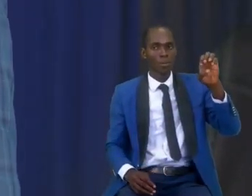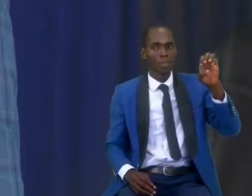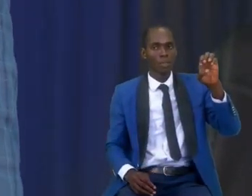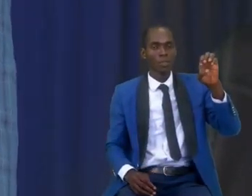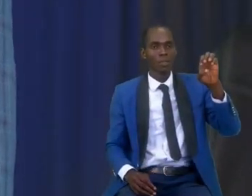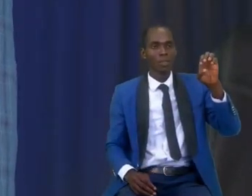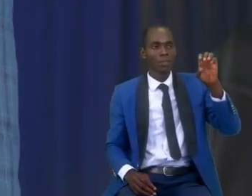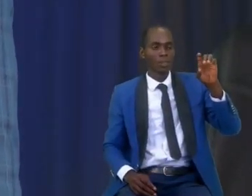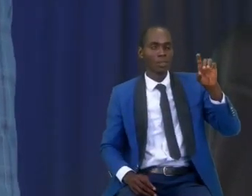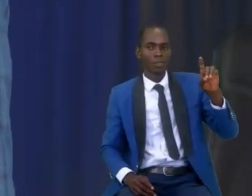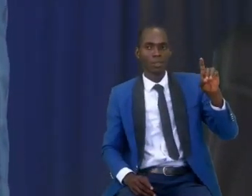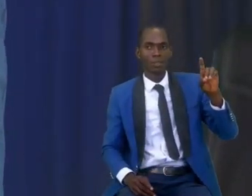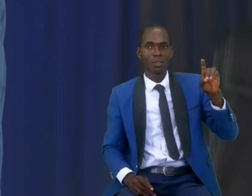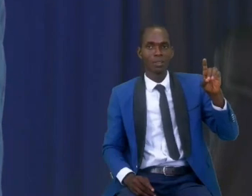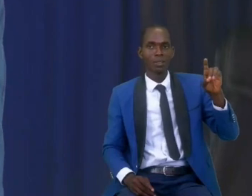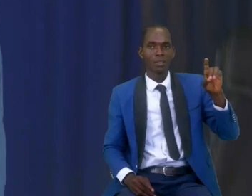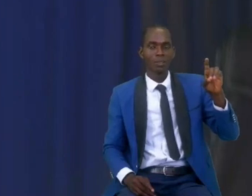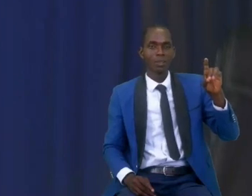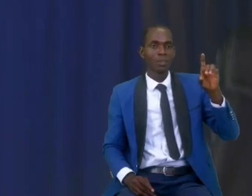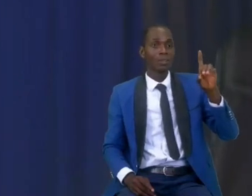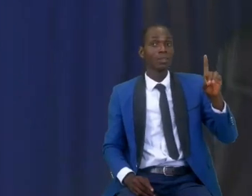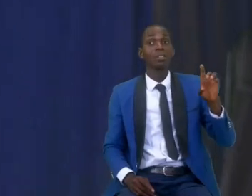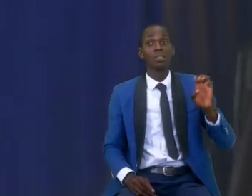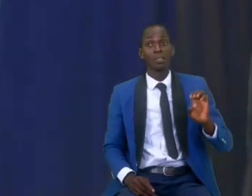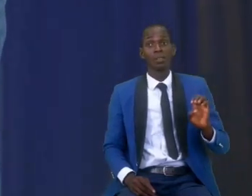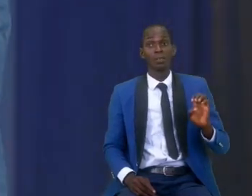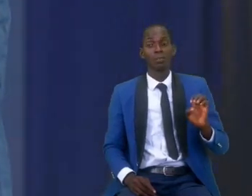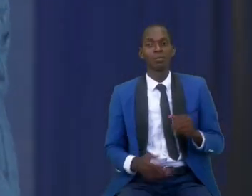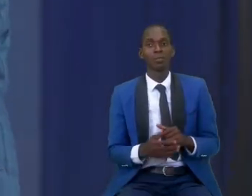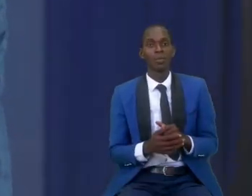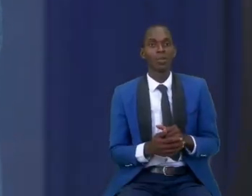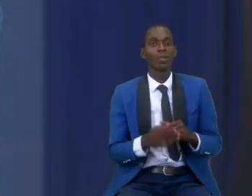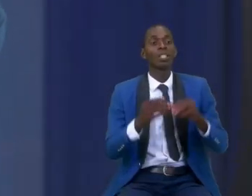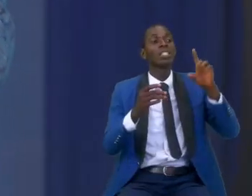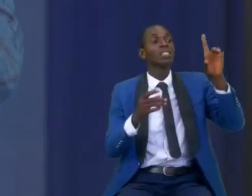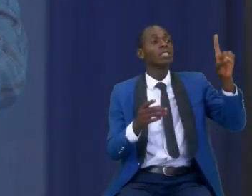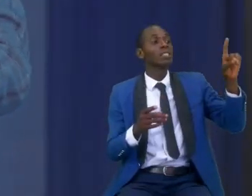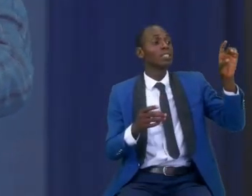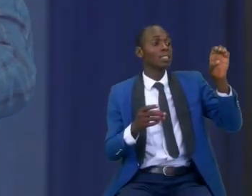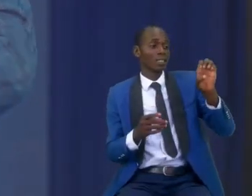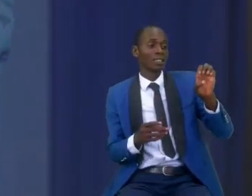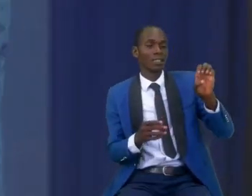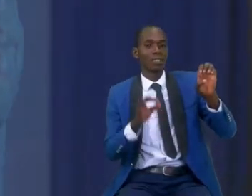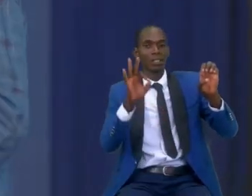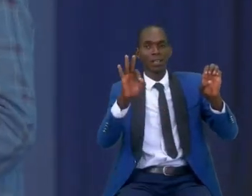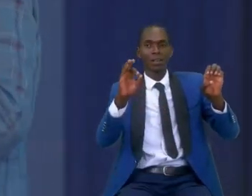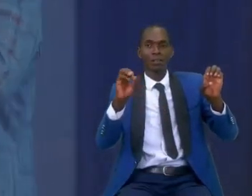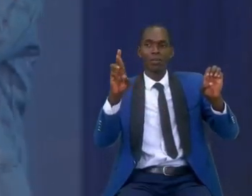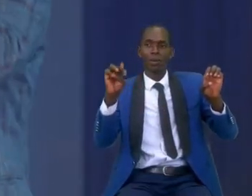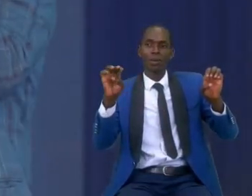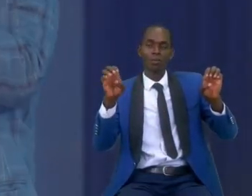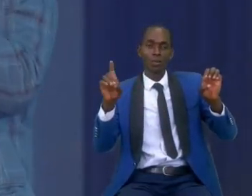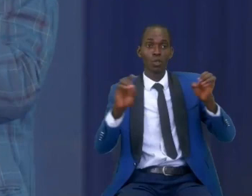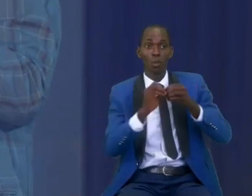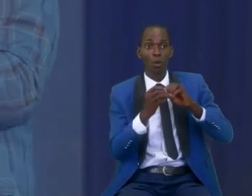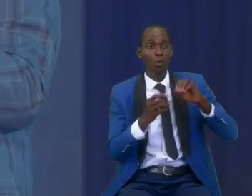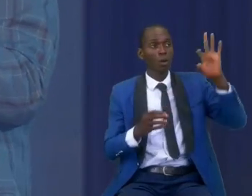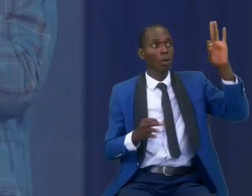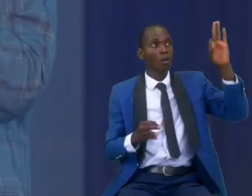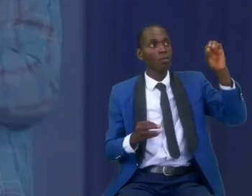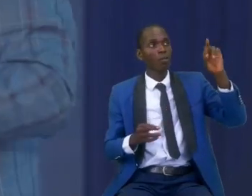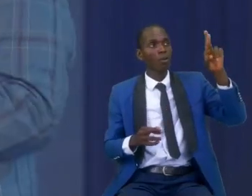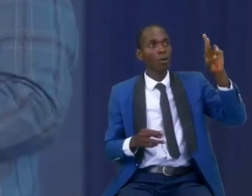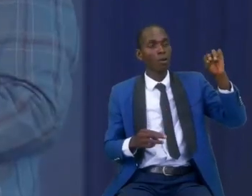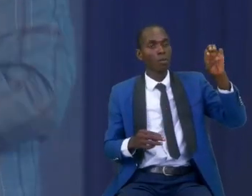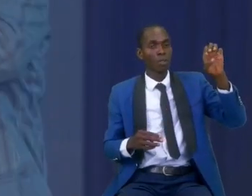Number one, formed. Number two, deformed. Number three, still write the